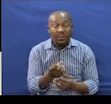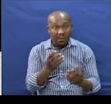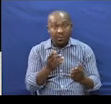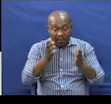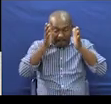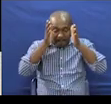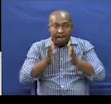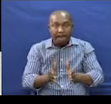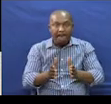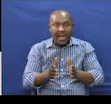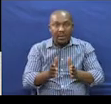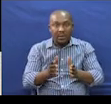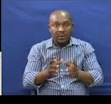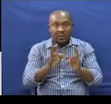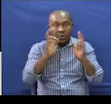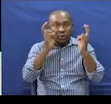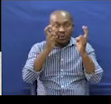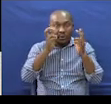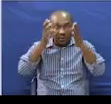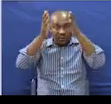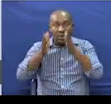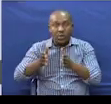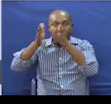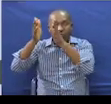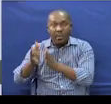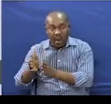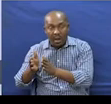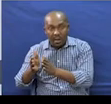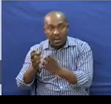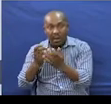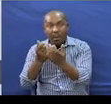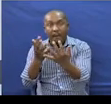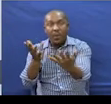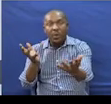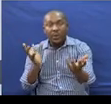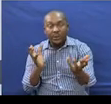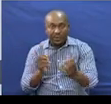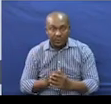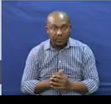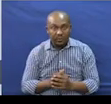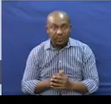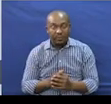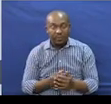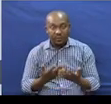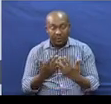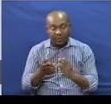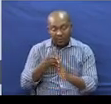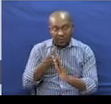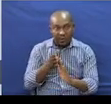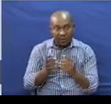topic is human populations. So we are going to start with our first